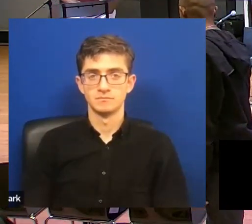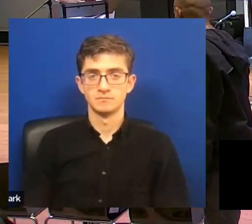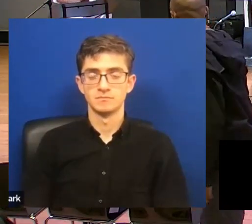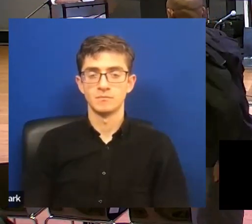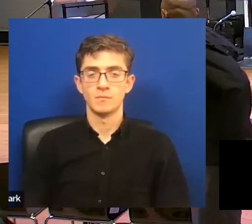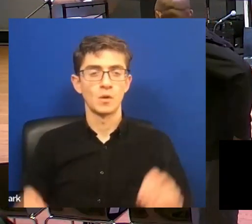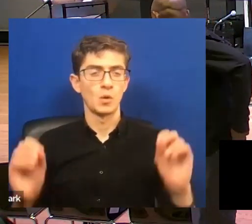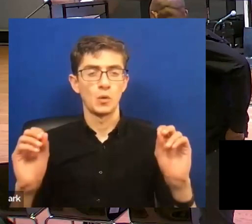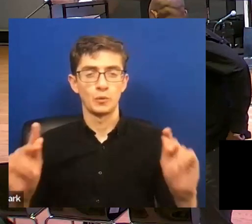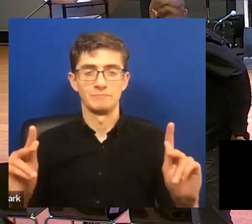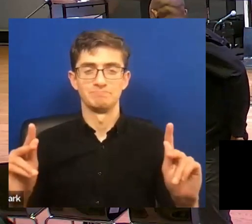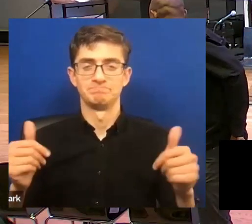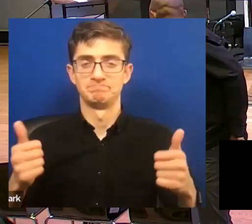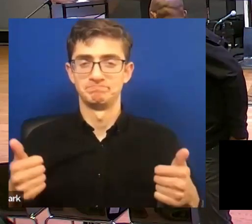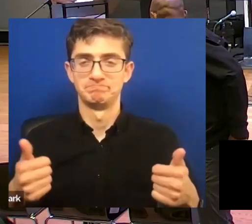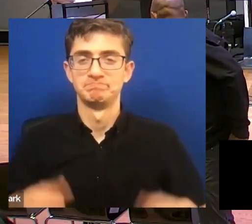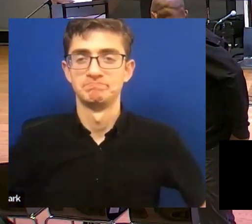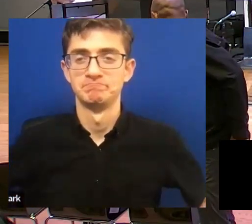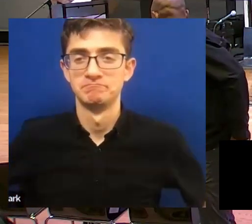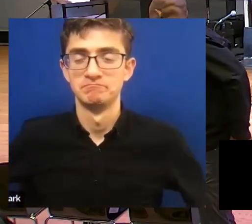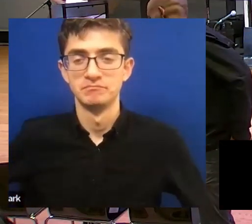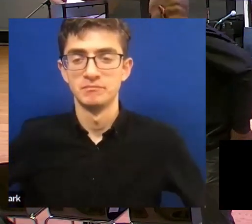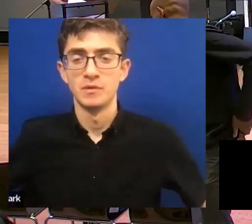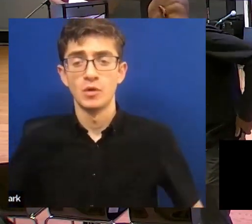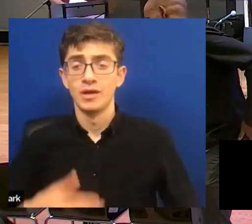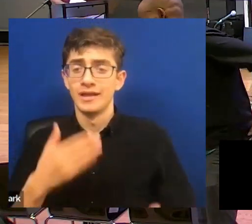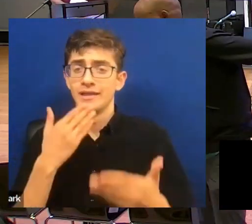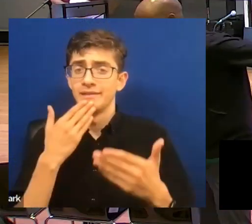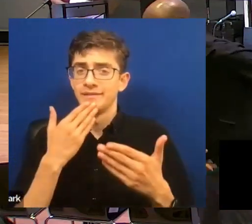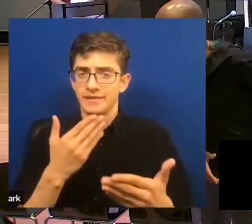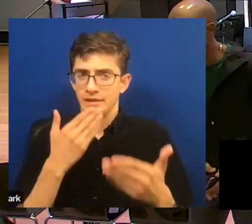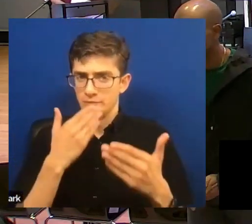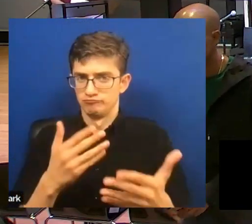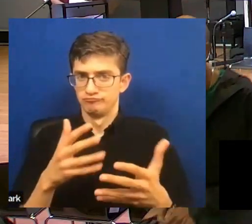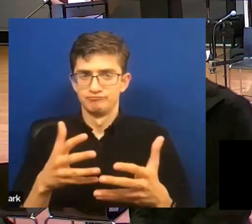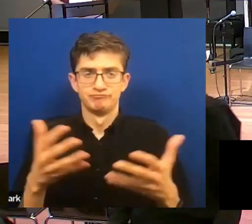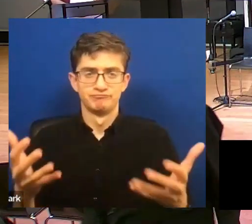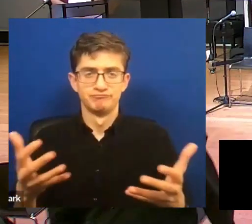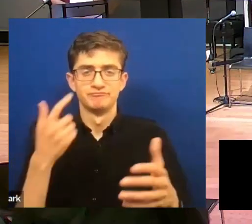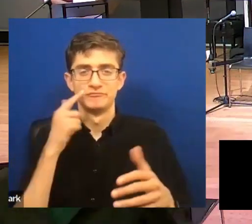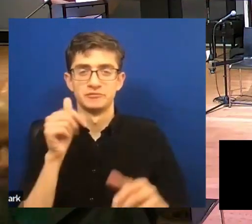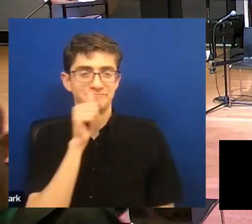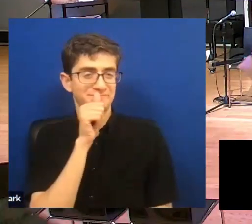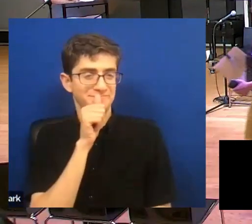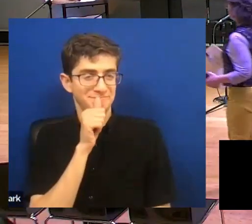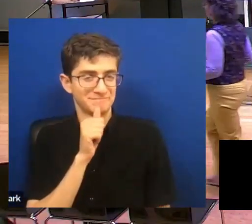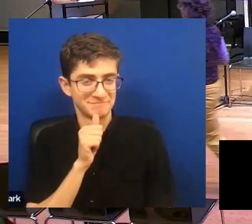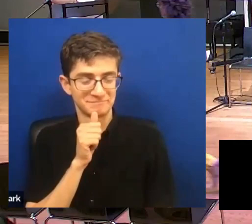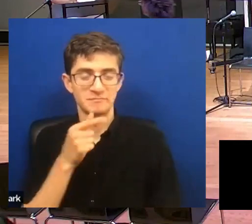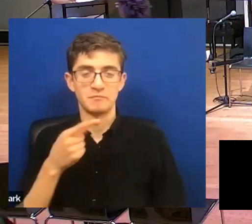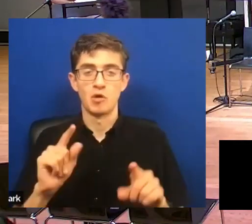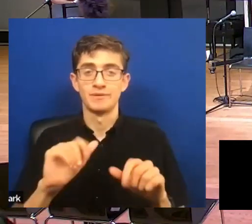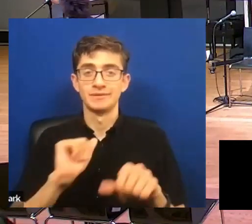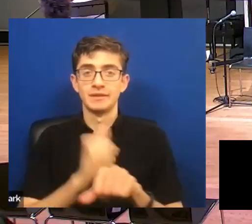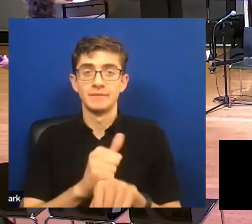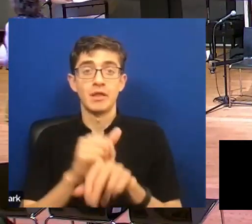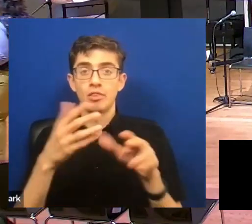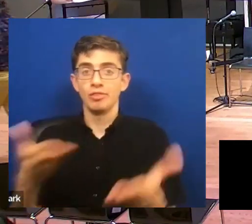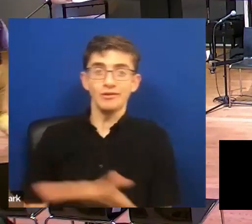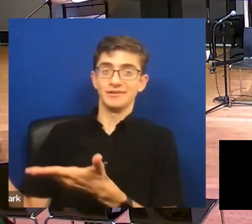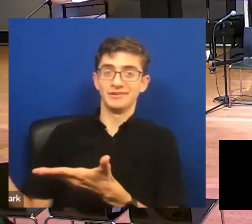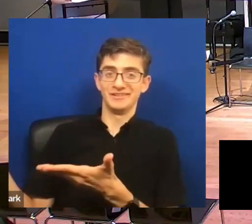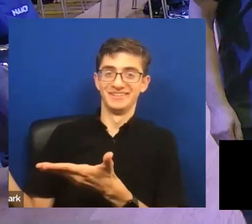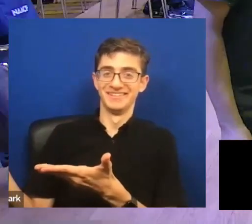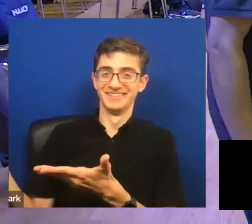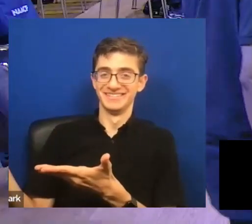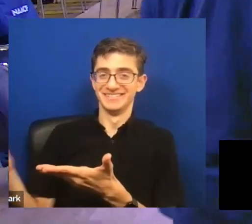Okay, everyone. Thank you very much for being patient. But look up here. Look what's